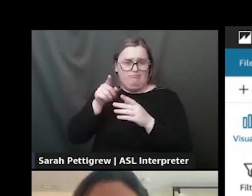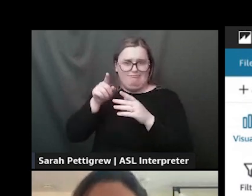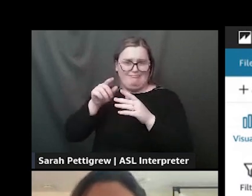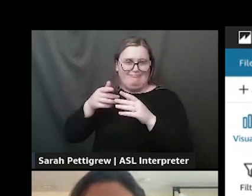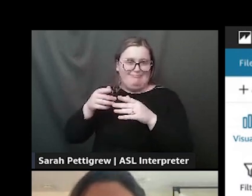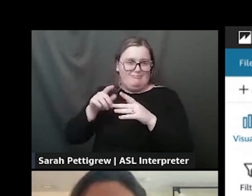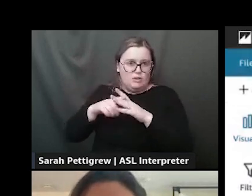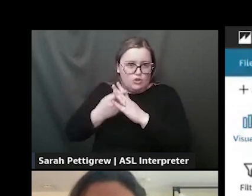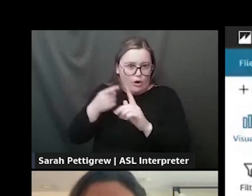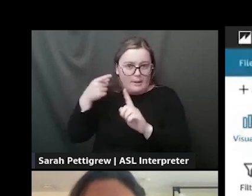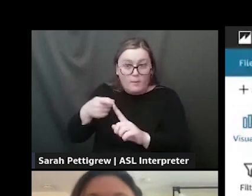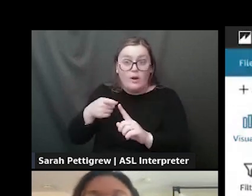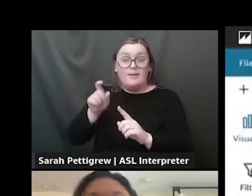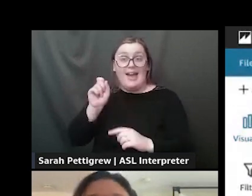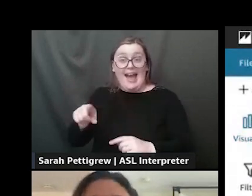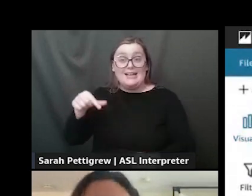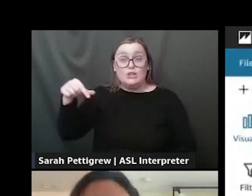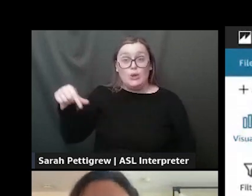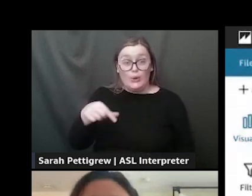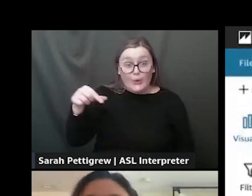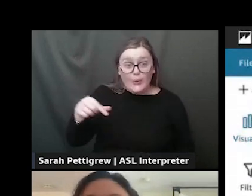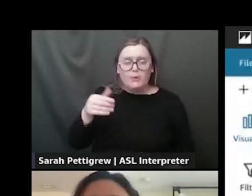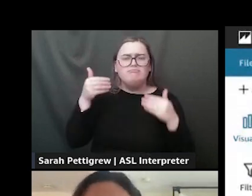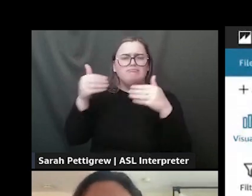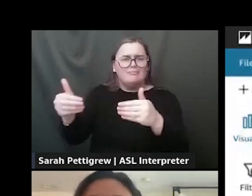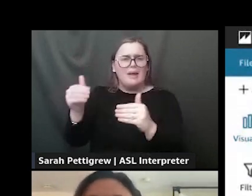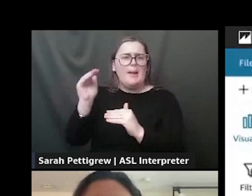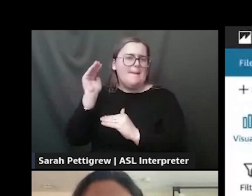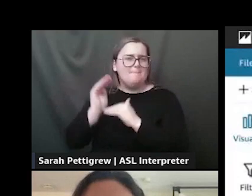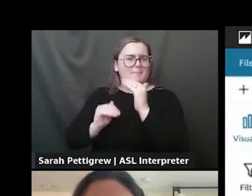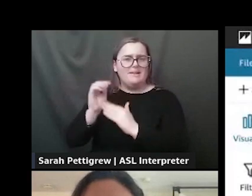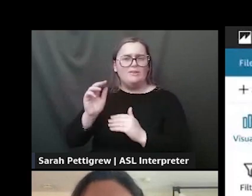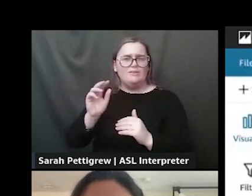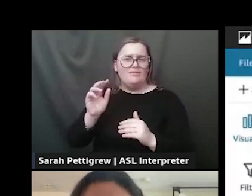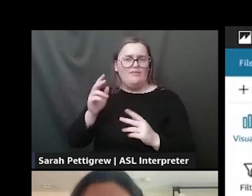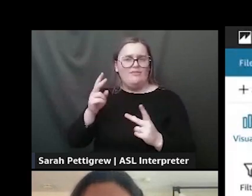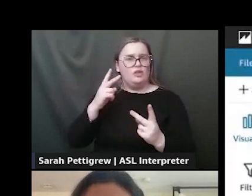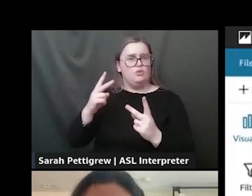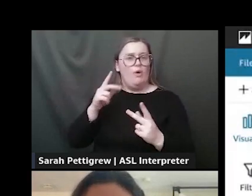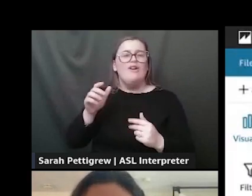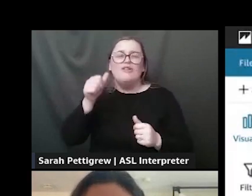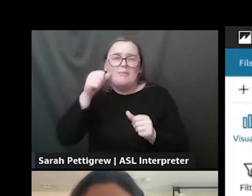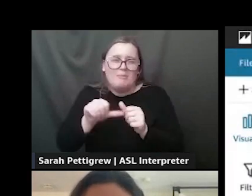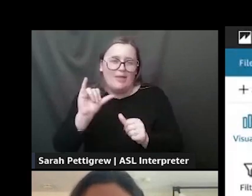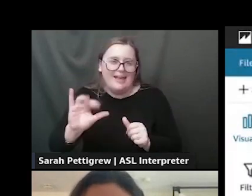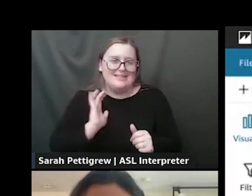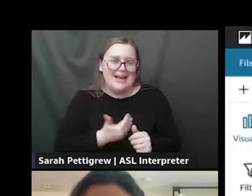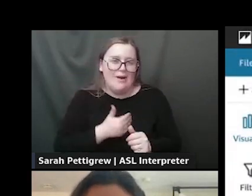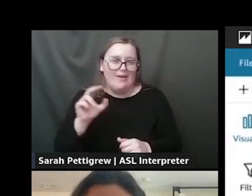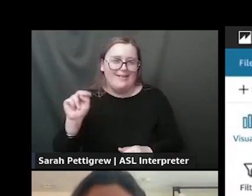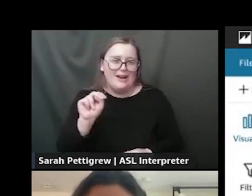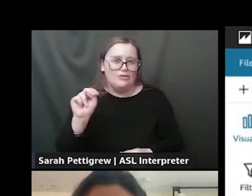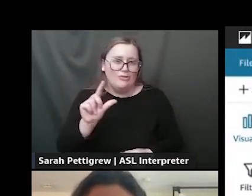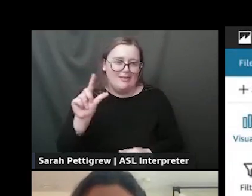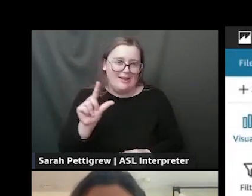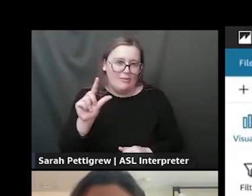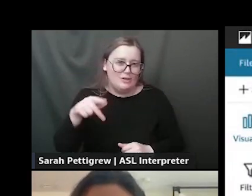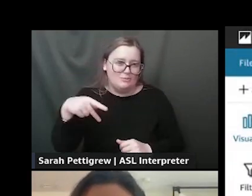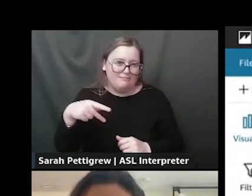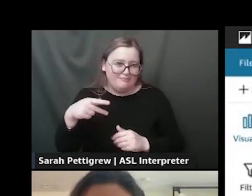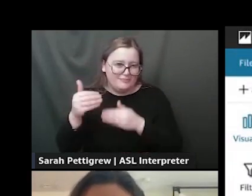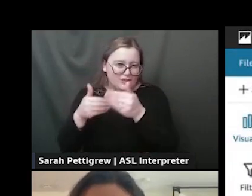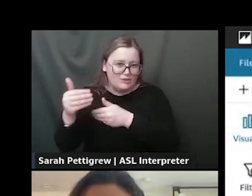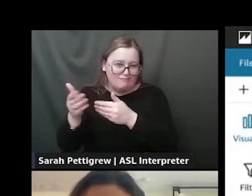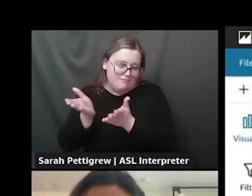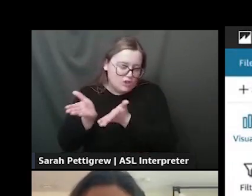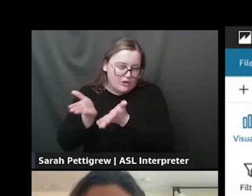ask Q to build a visual. And so remember, Q is our natural language service. And so here what it says is, hey,